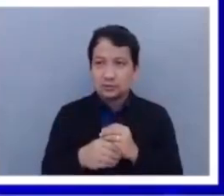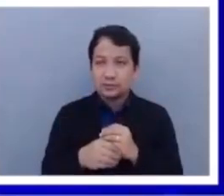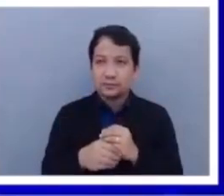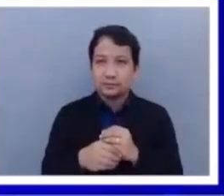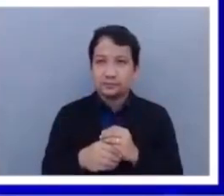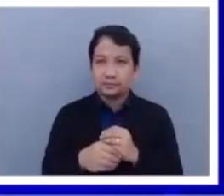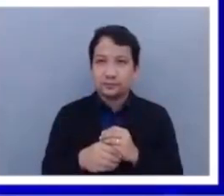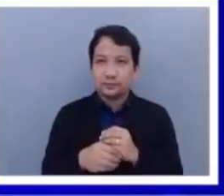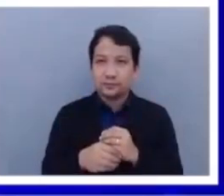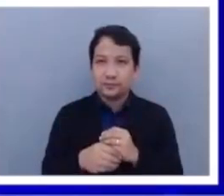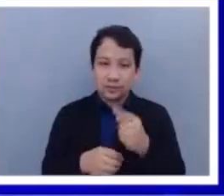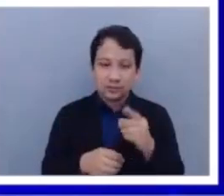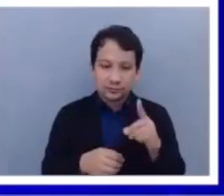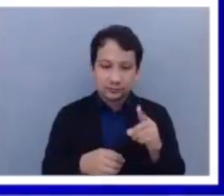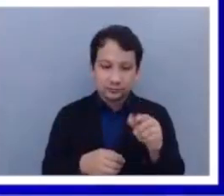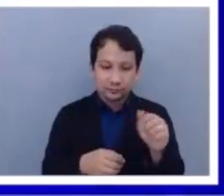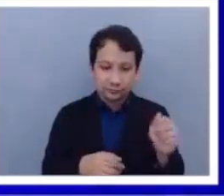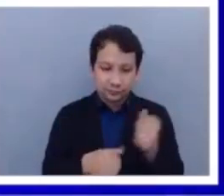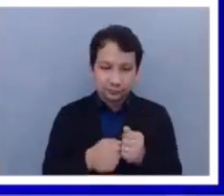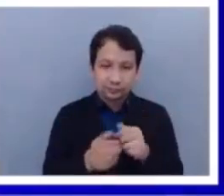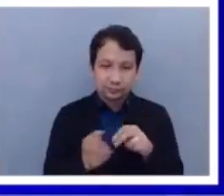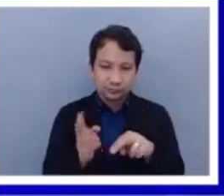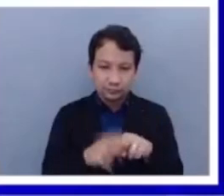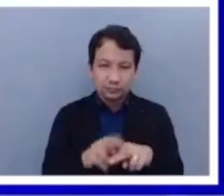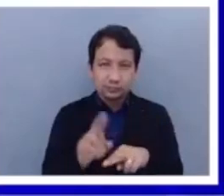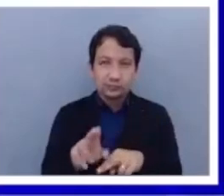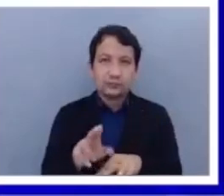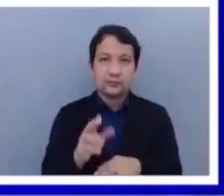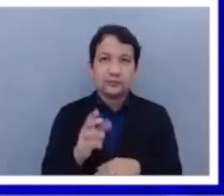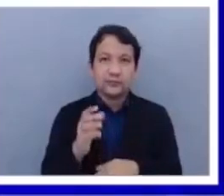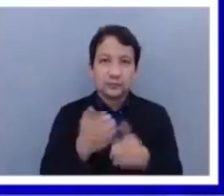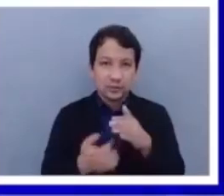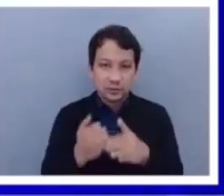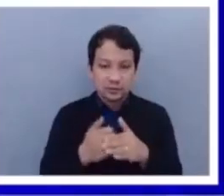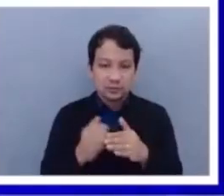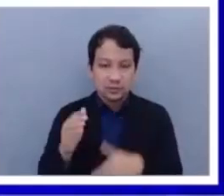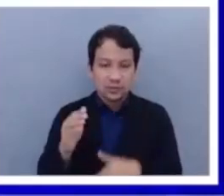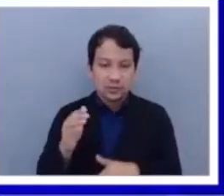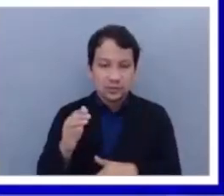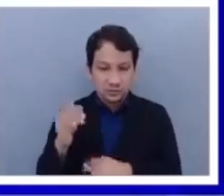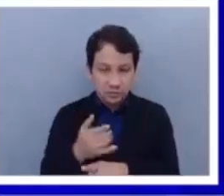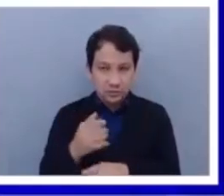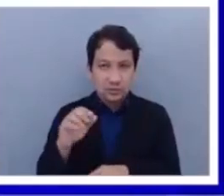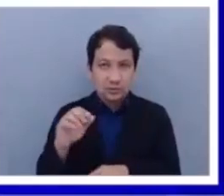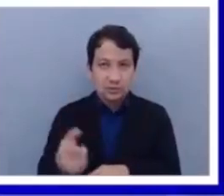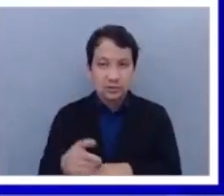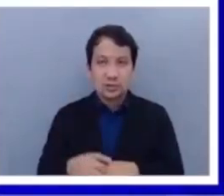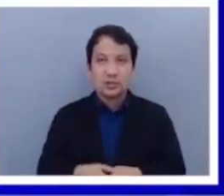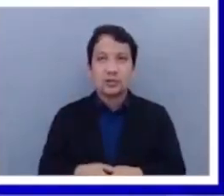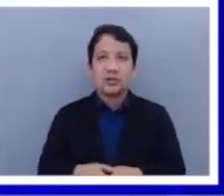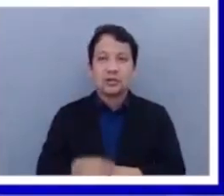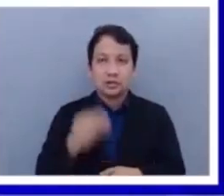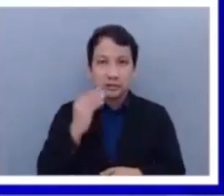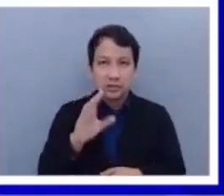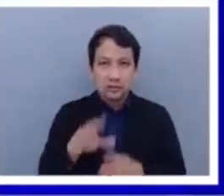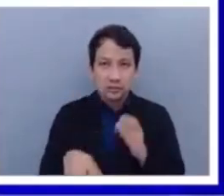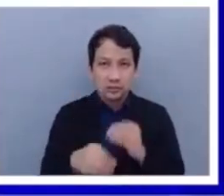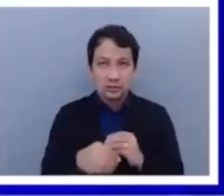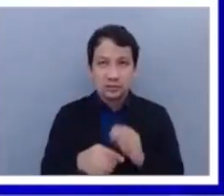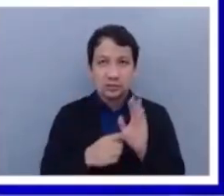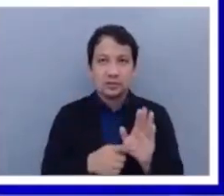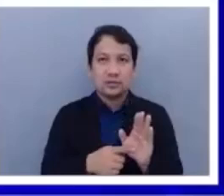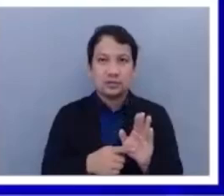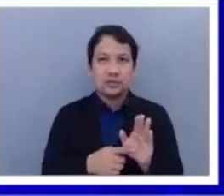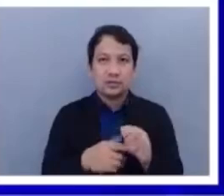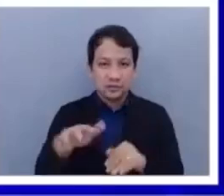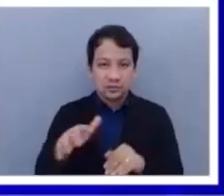data natin, ang tumaas ay primary, elementary, and general secondary. So that is most likely as a result of